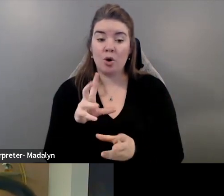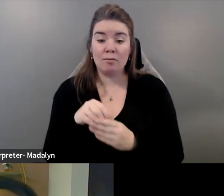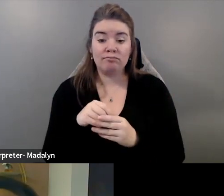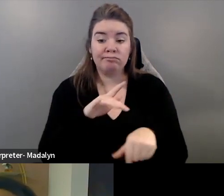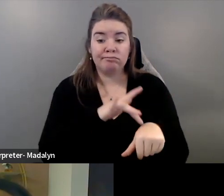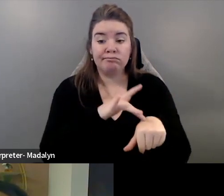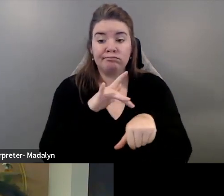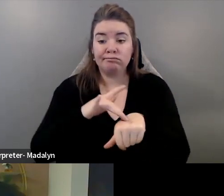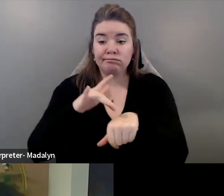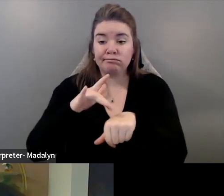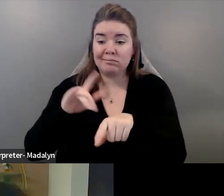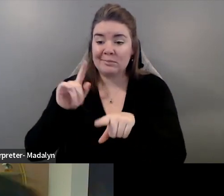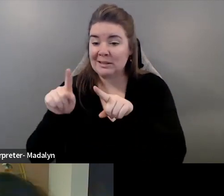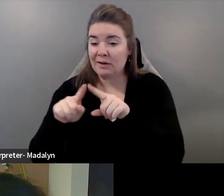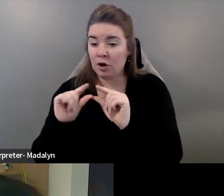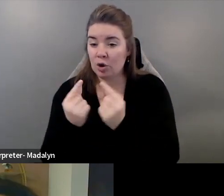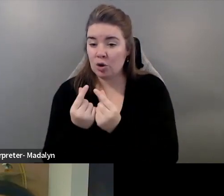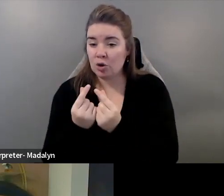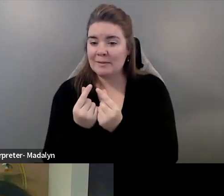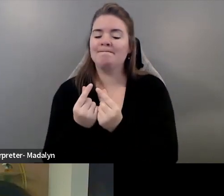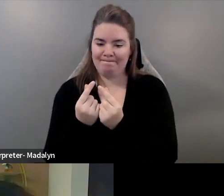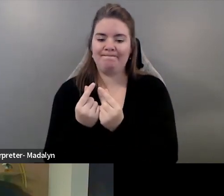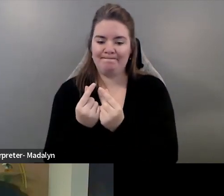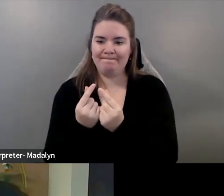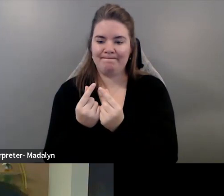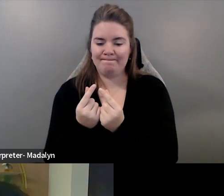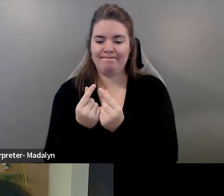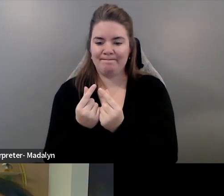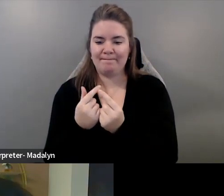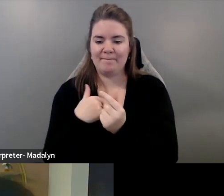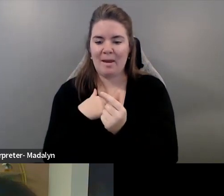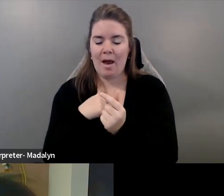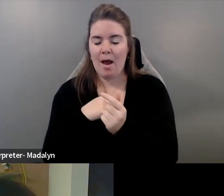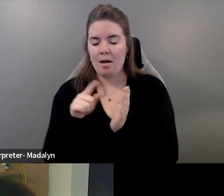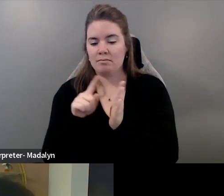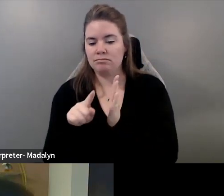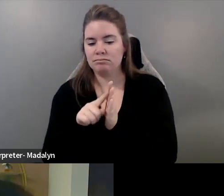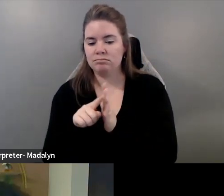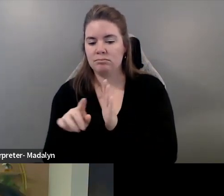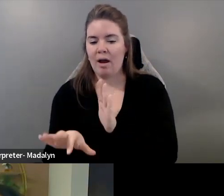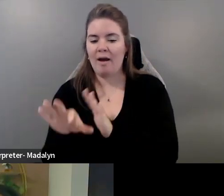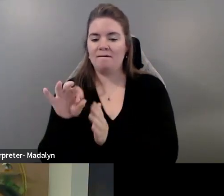with individuals, you'll find, I do in my state, that there's more and more people now finding out